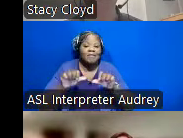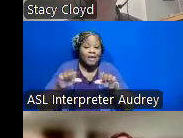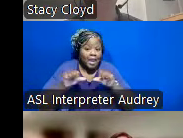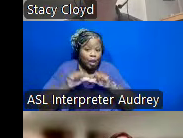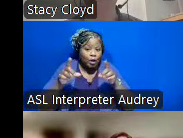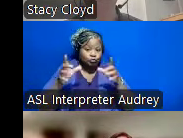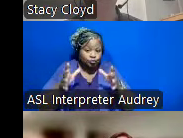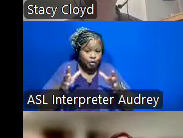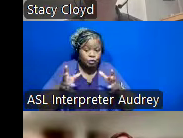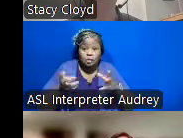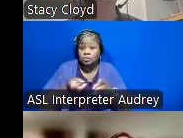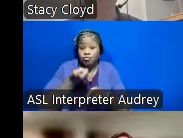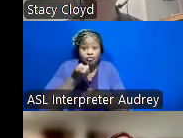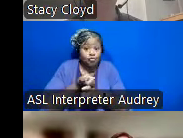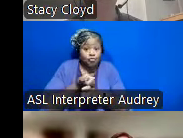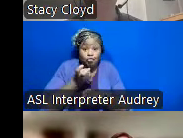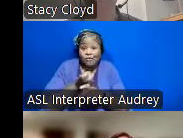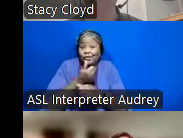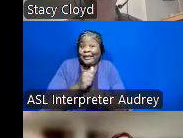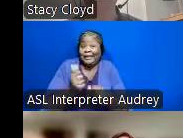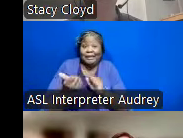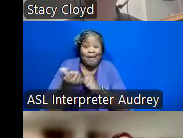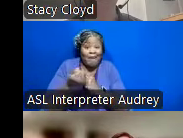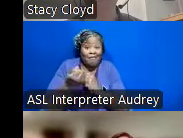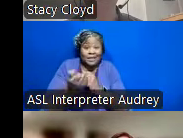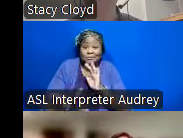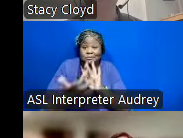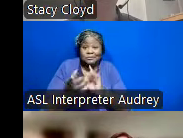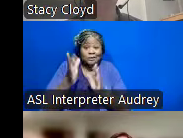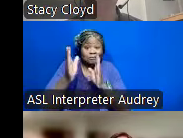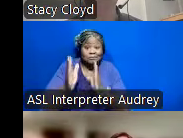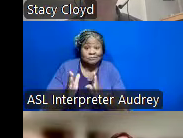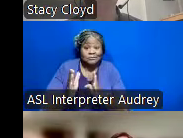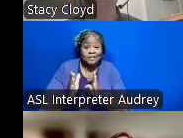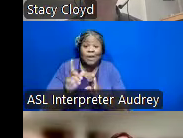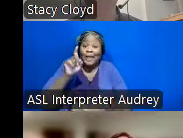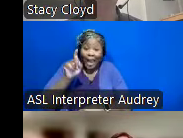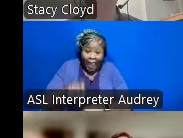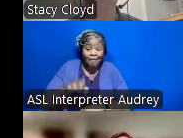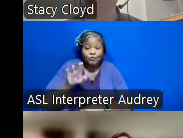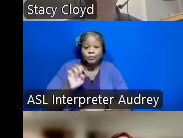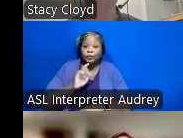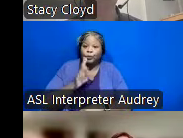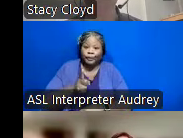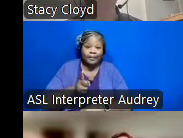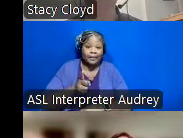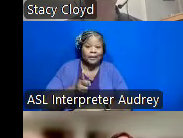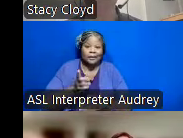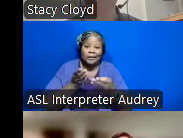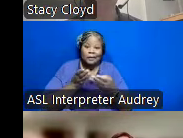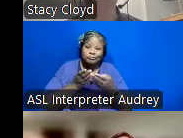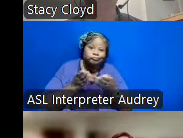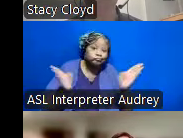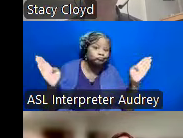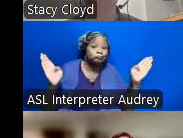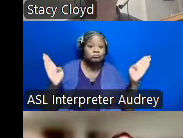is going to be very hard for any advocate to get in touch with an area director. There would have to be really widespread problems at